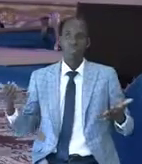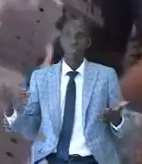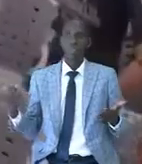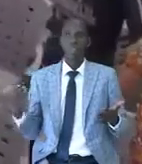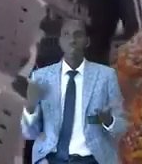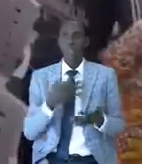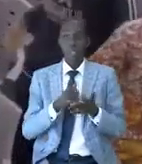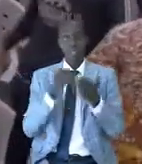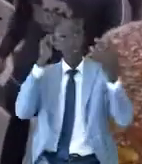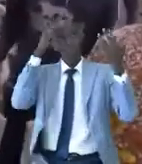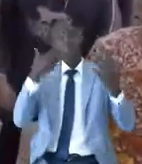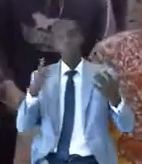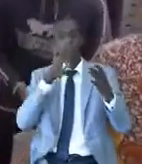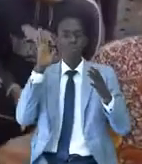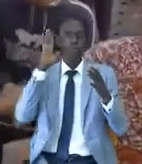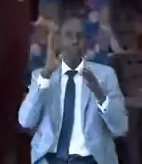happen.